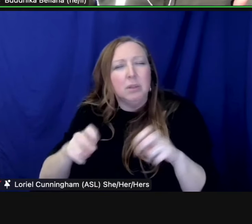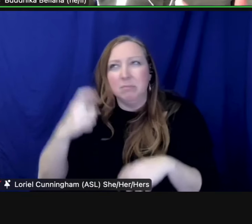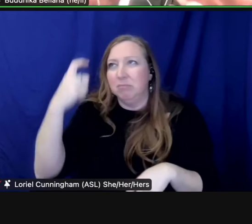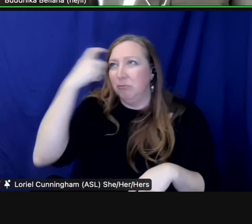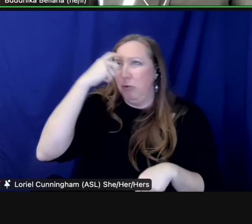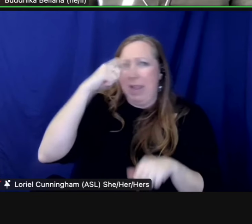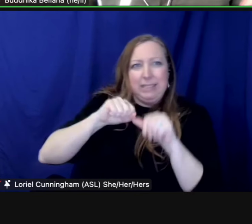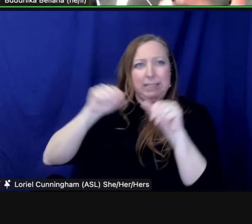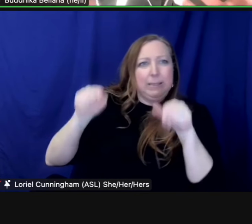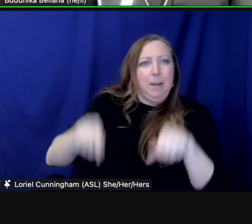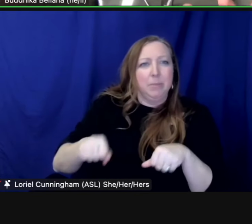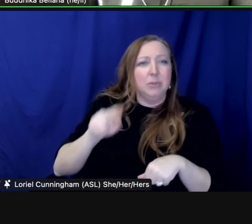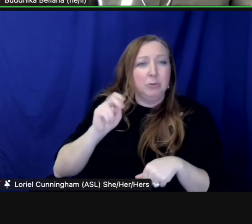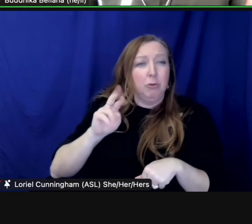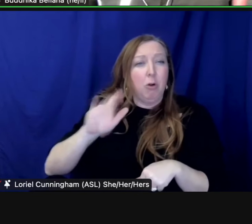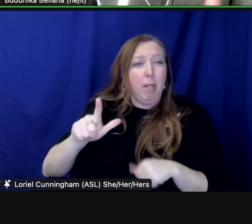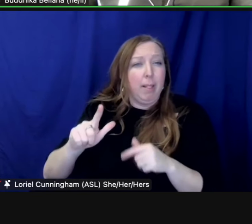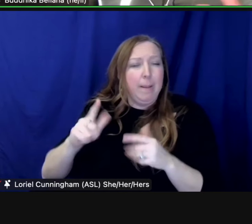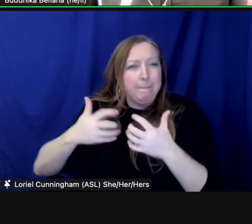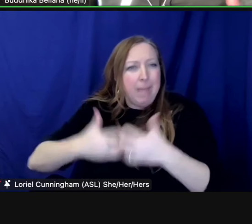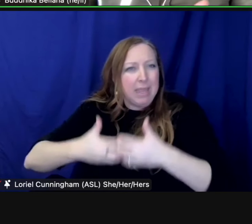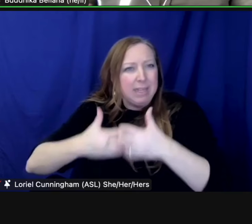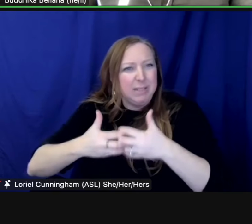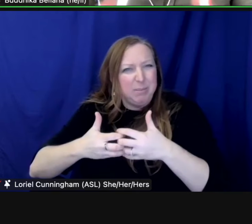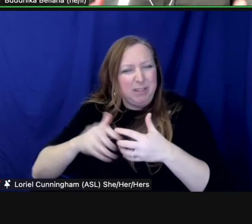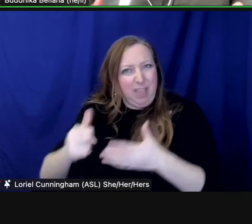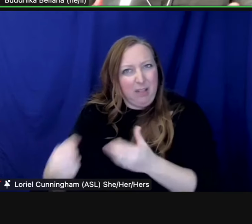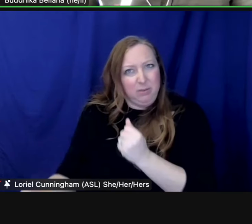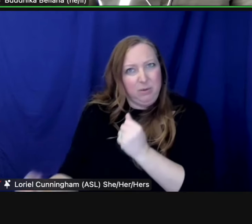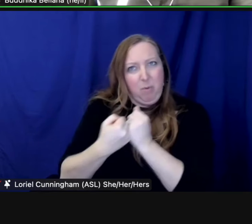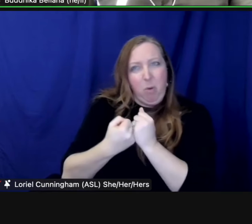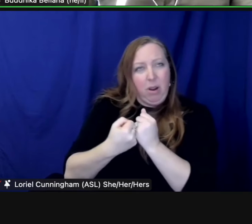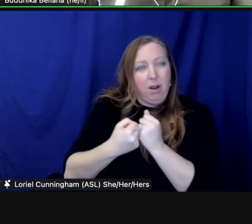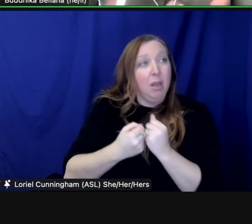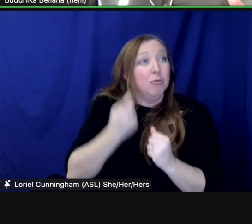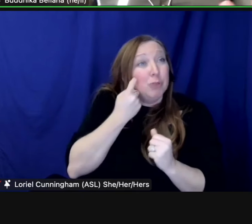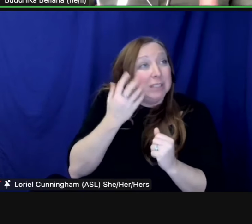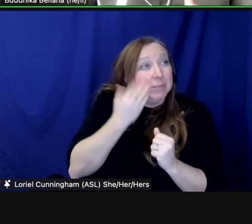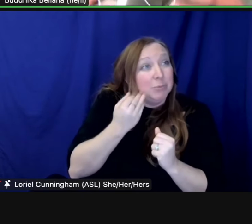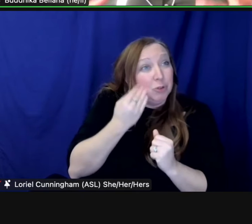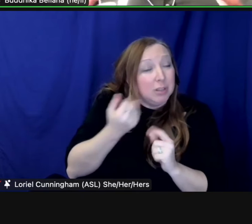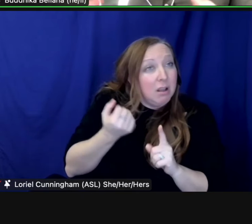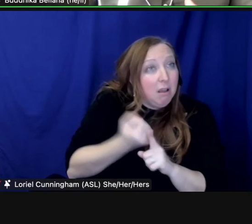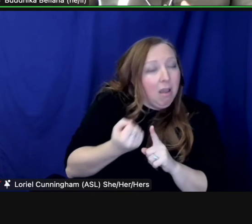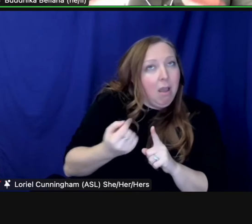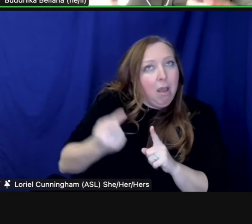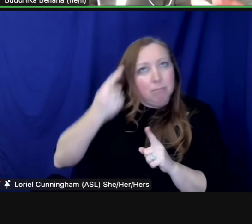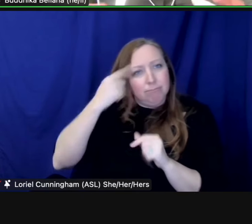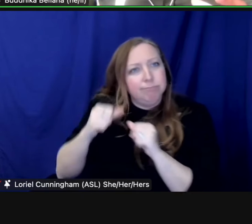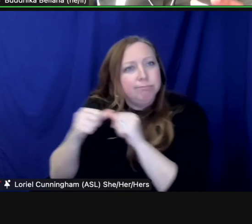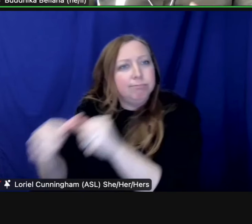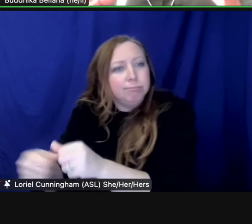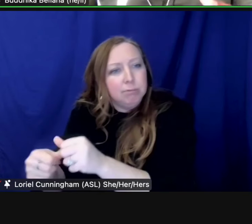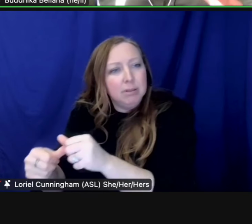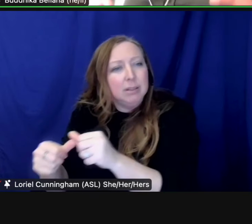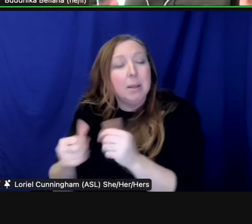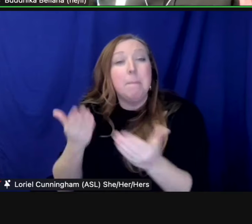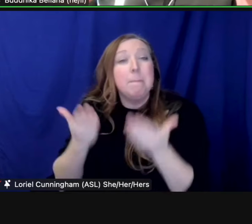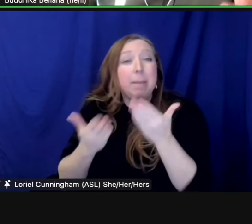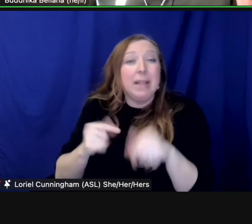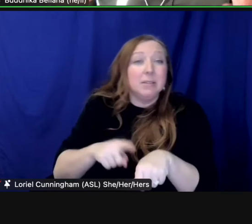systems that actually support this perseverance of recent experience? Could it be long, slow, temporal receptive window